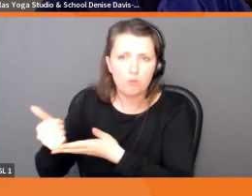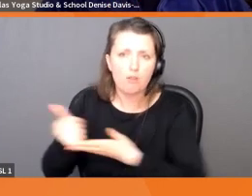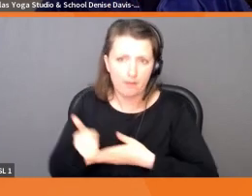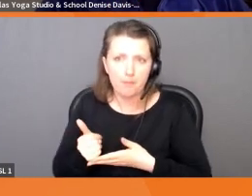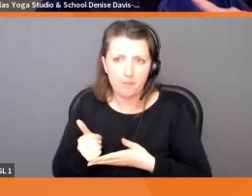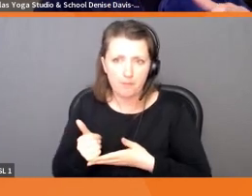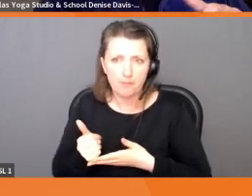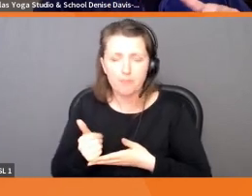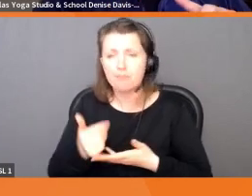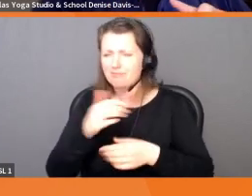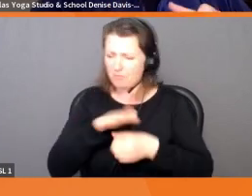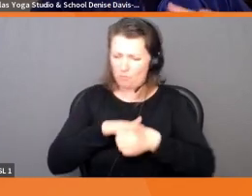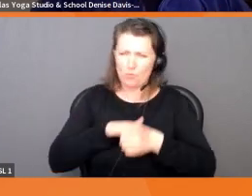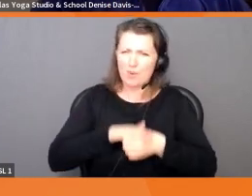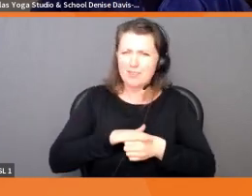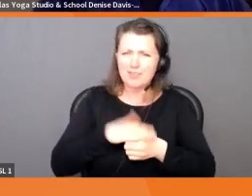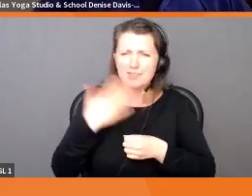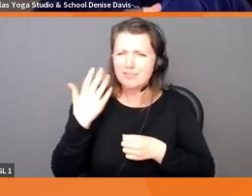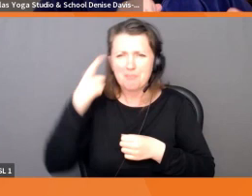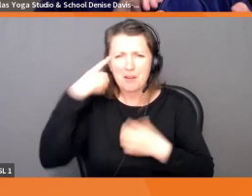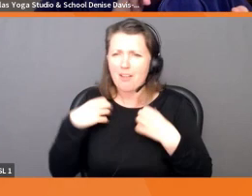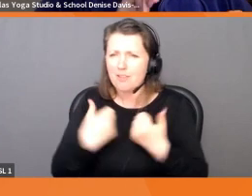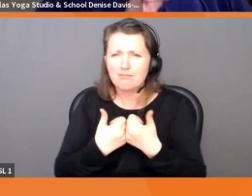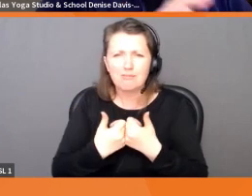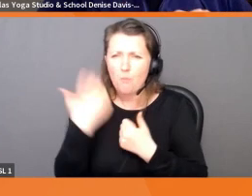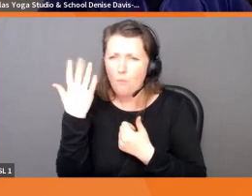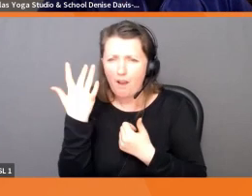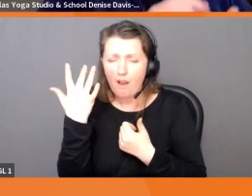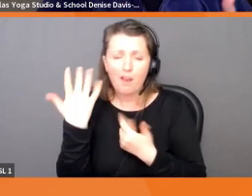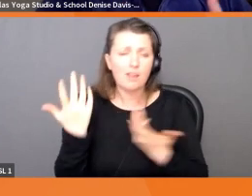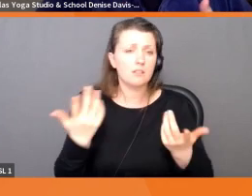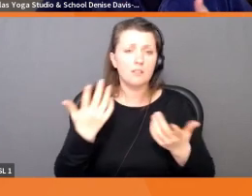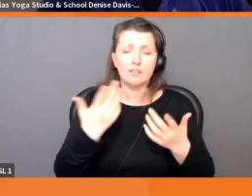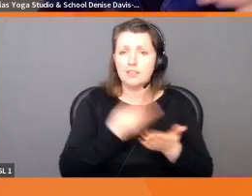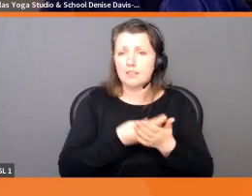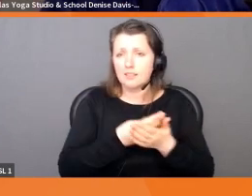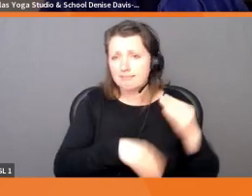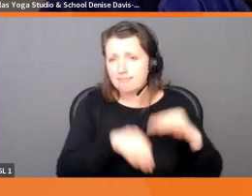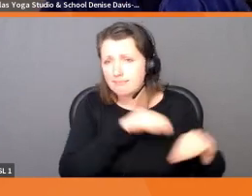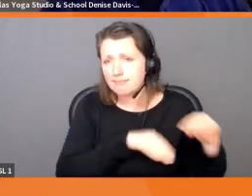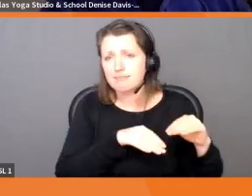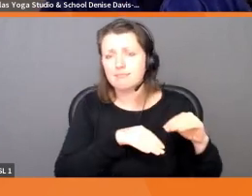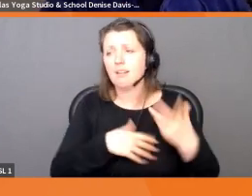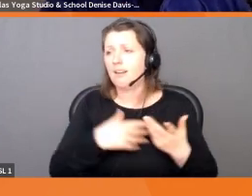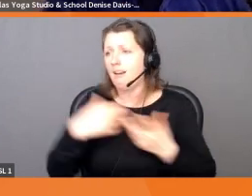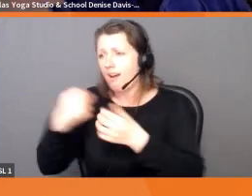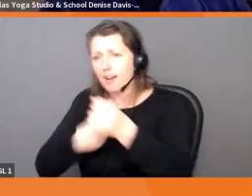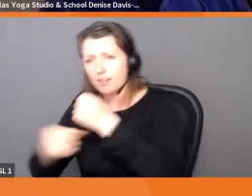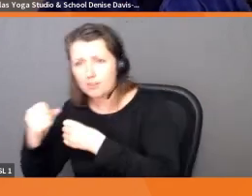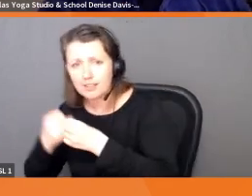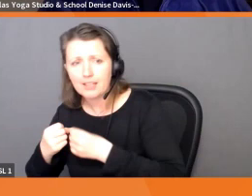like our cash flow, our ability to meet deadlines, hiring, things like this are the bigger stressors for